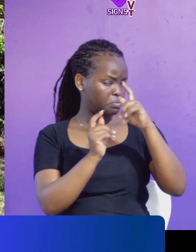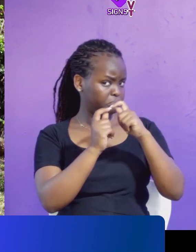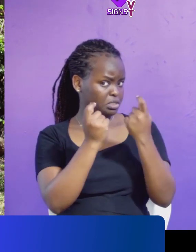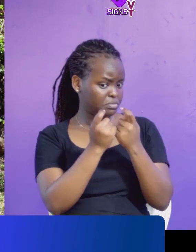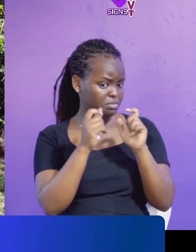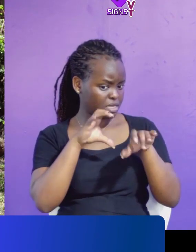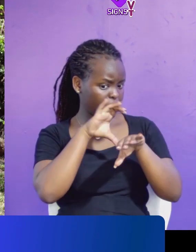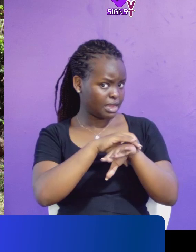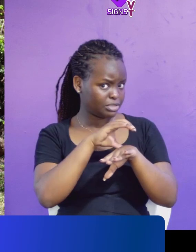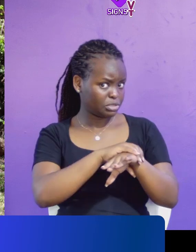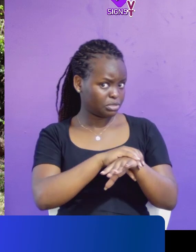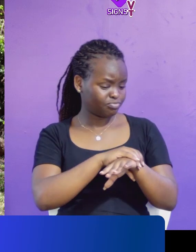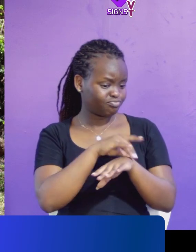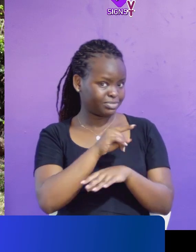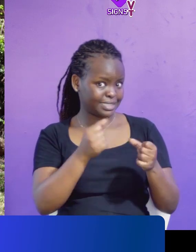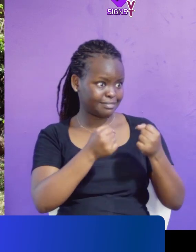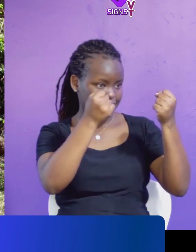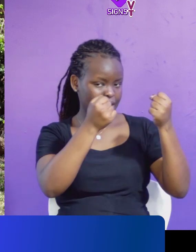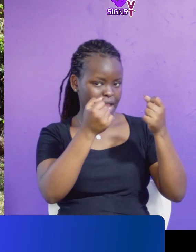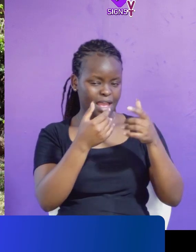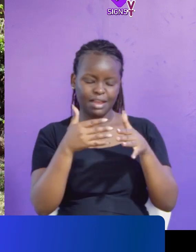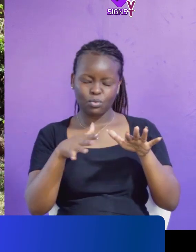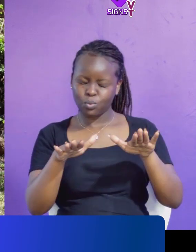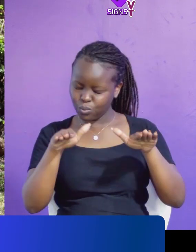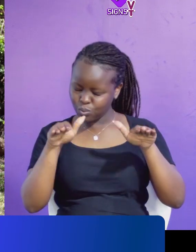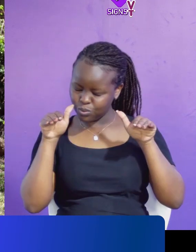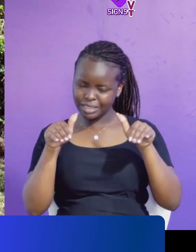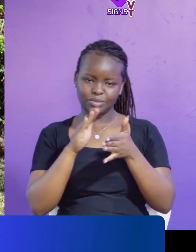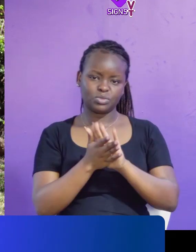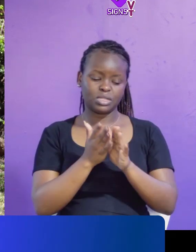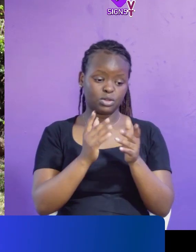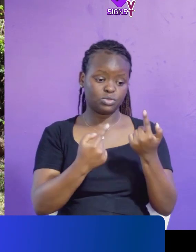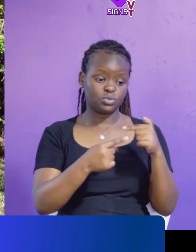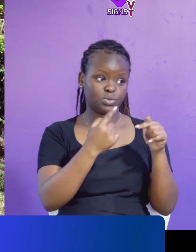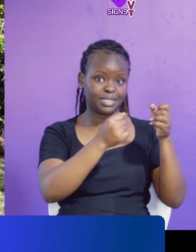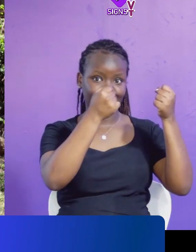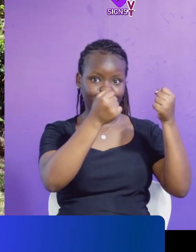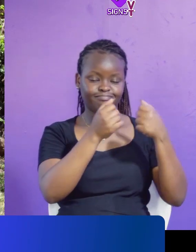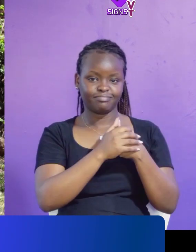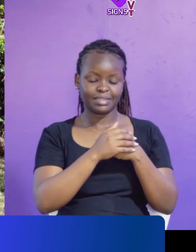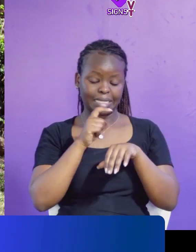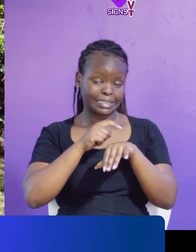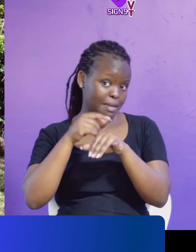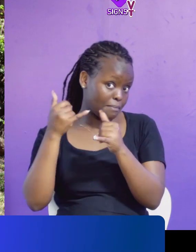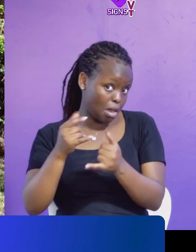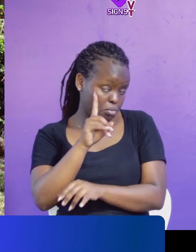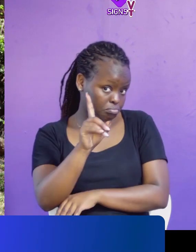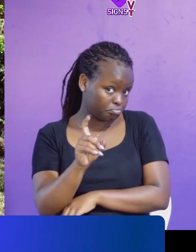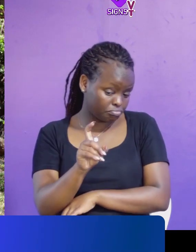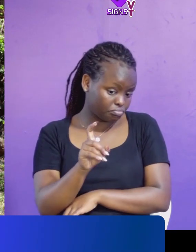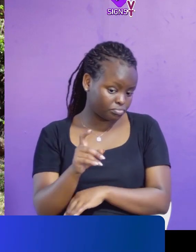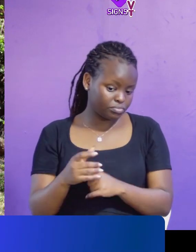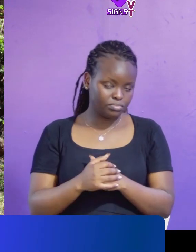the Scudetto? After a long wait without winning the Scudetto, has the time really come? Igor Tudor has